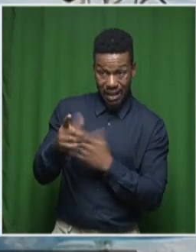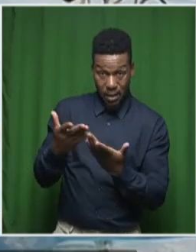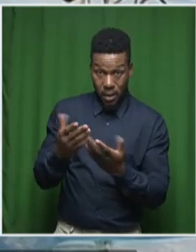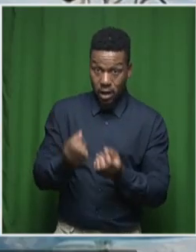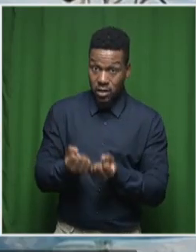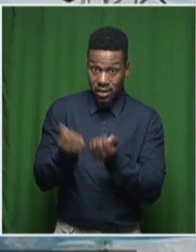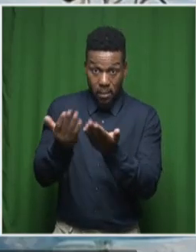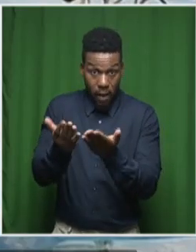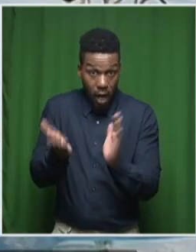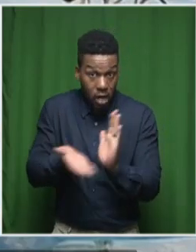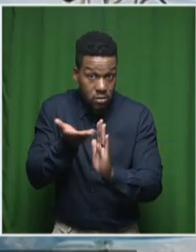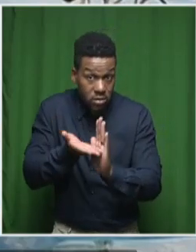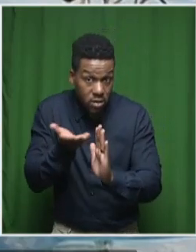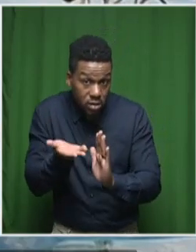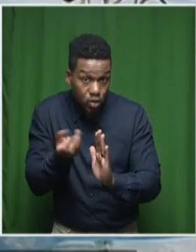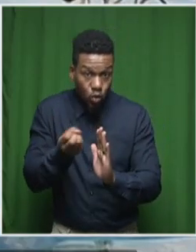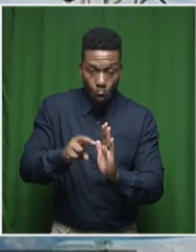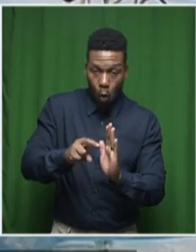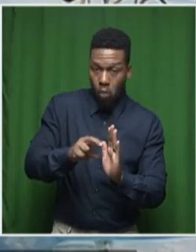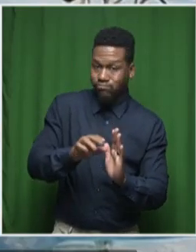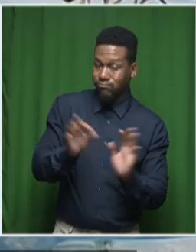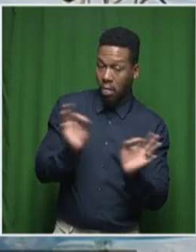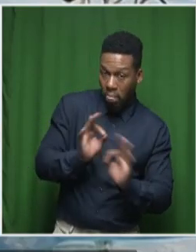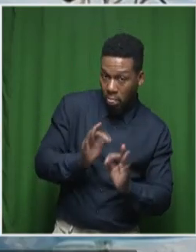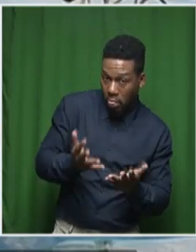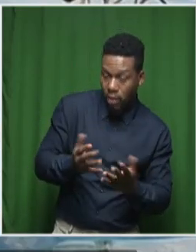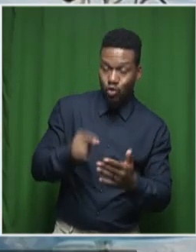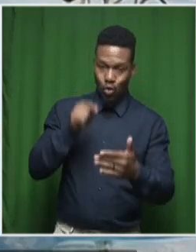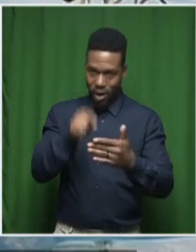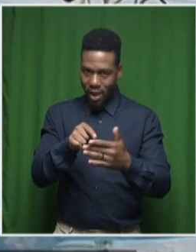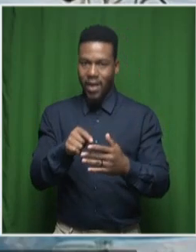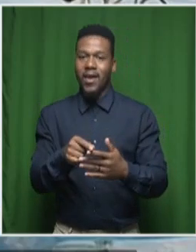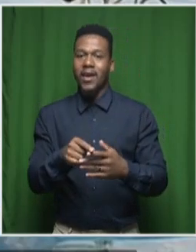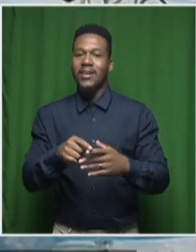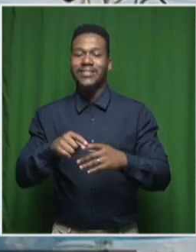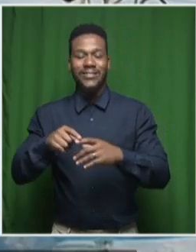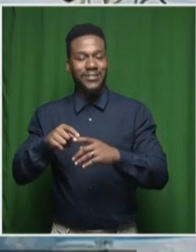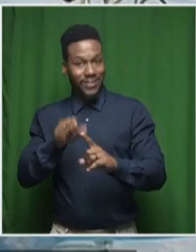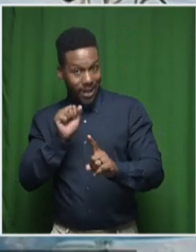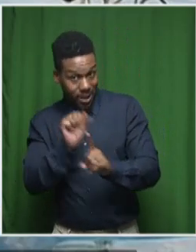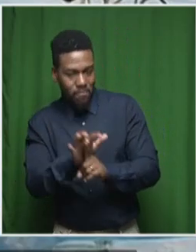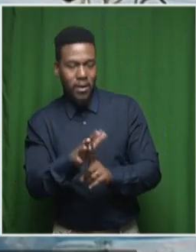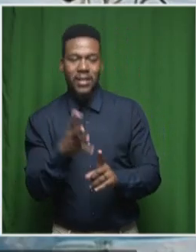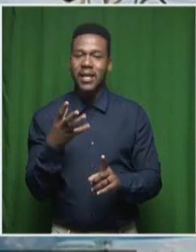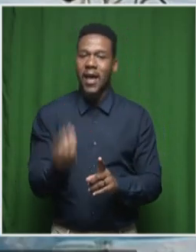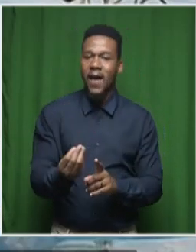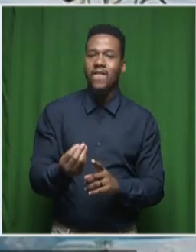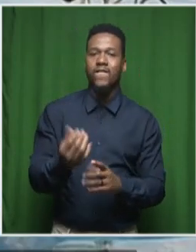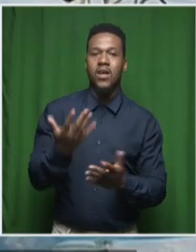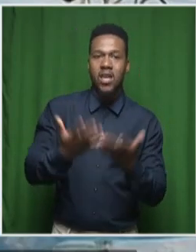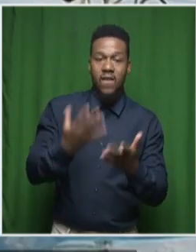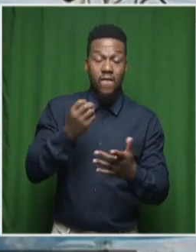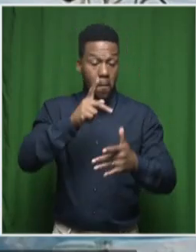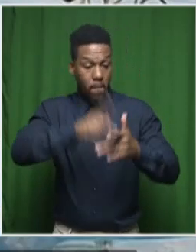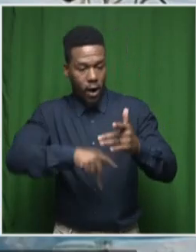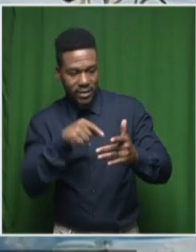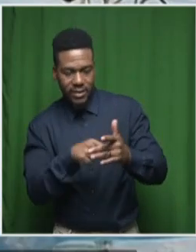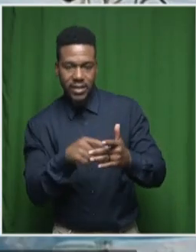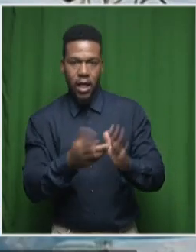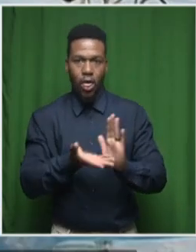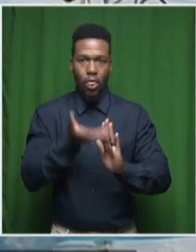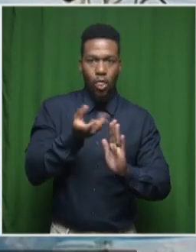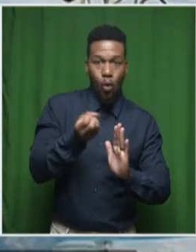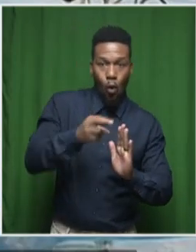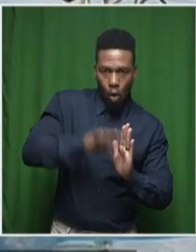not. That ultimately has an impact in terms of what then the average price of Brent crude oil in the marketplace becomes. Secondly,